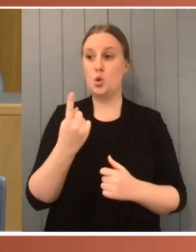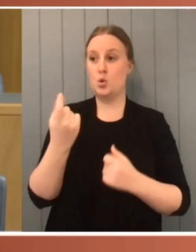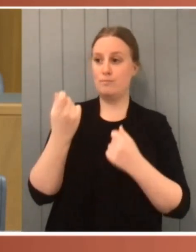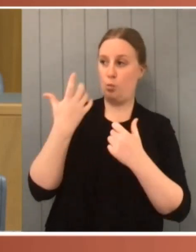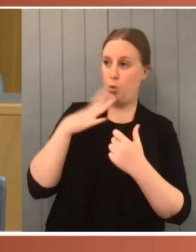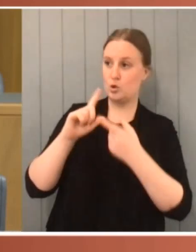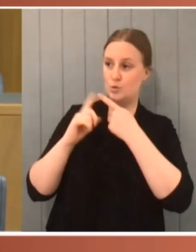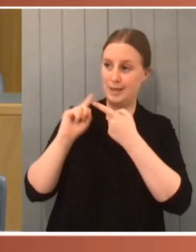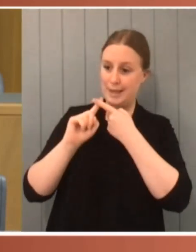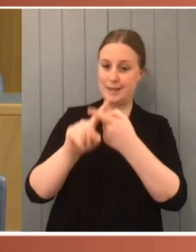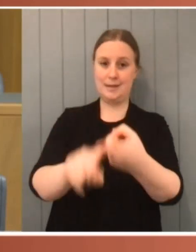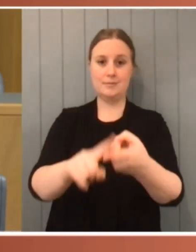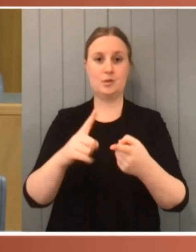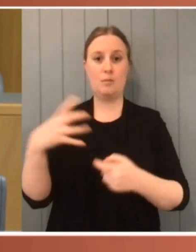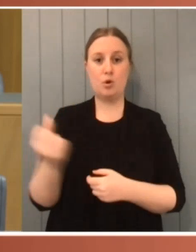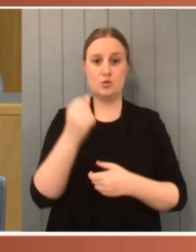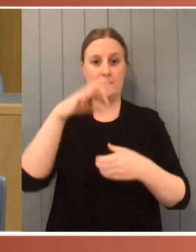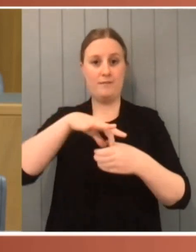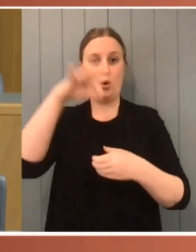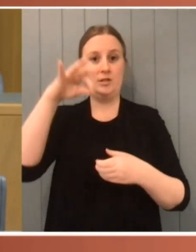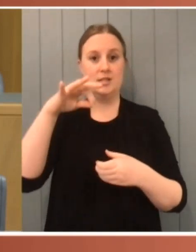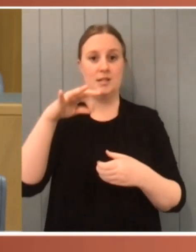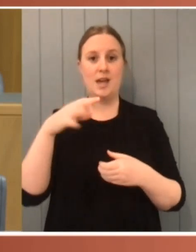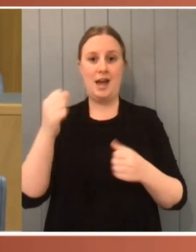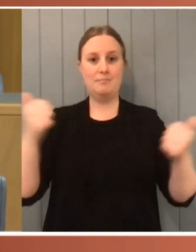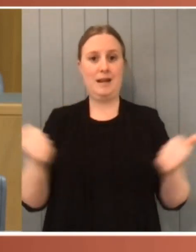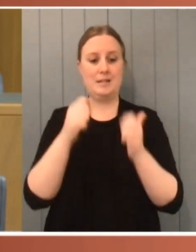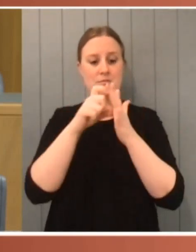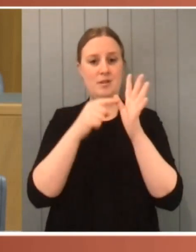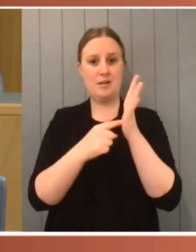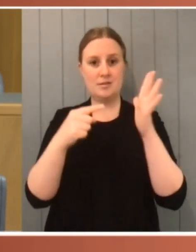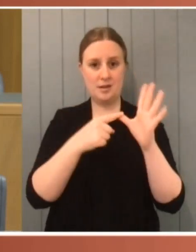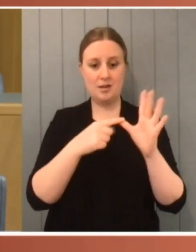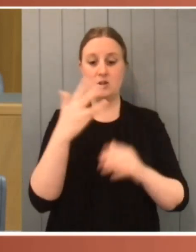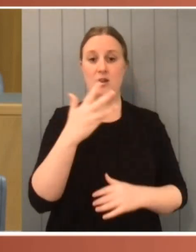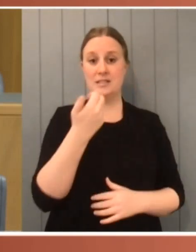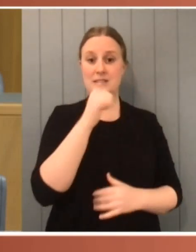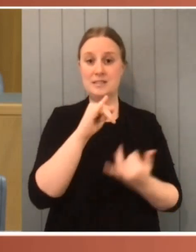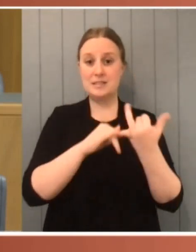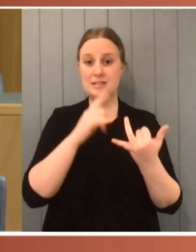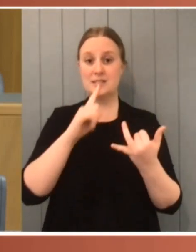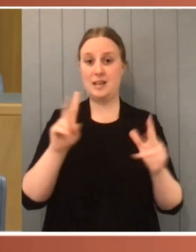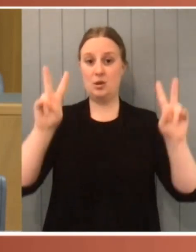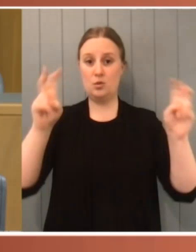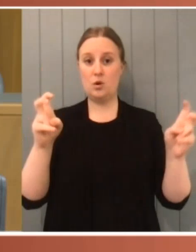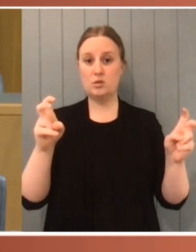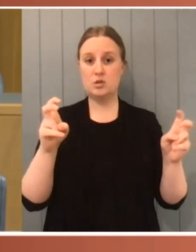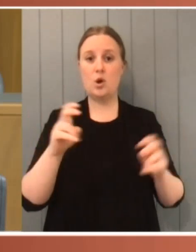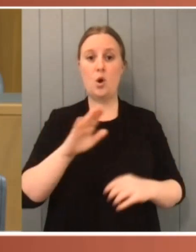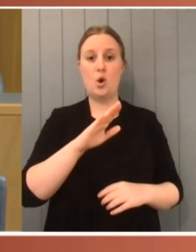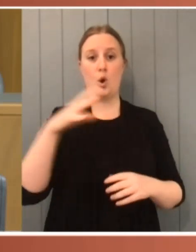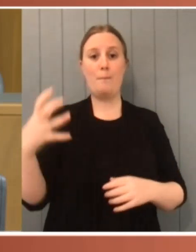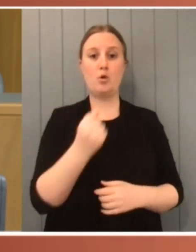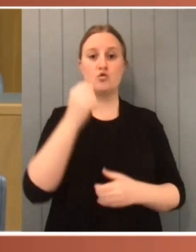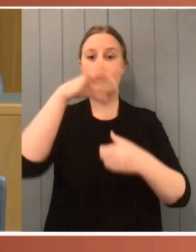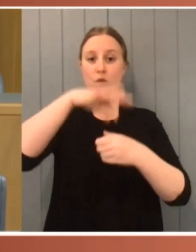noted in the 1960s, quote, "The fact that compulsion applies in all state and federal elections and